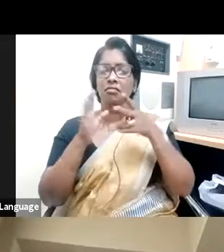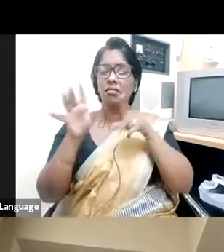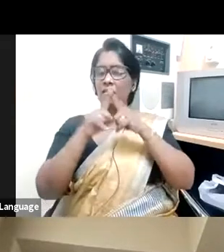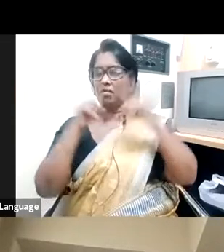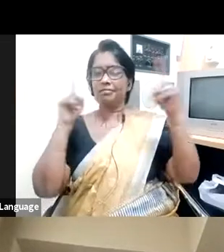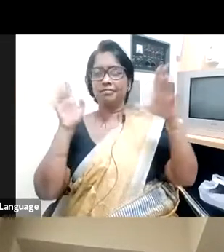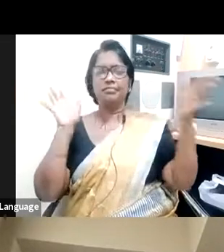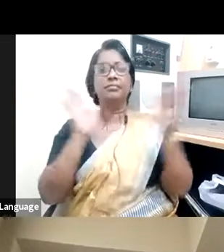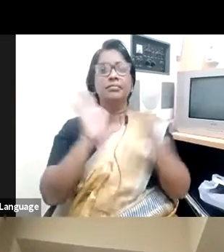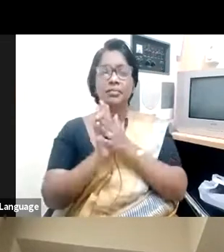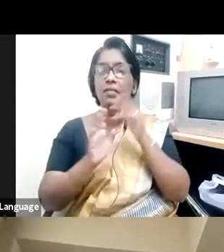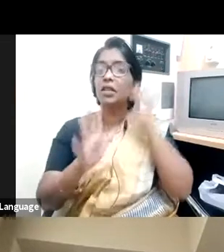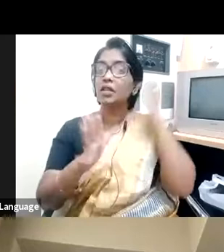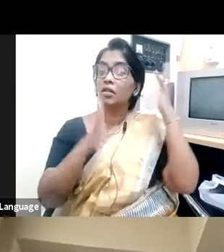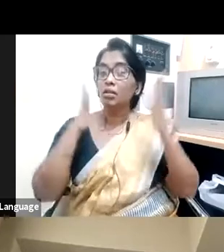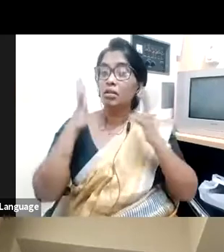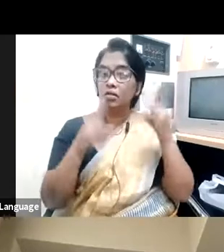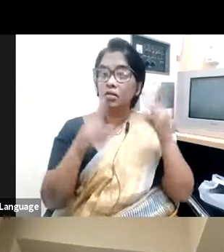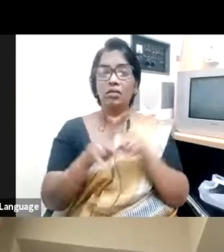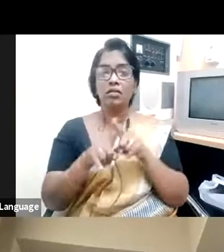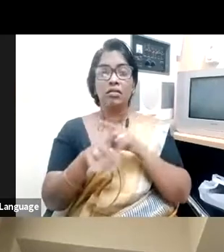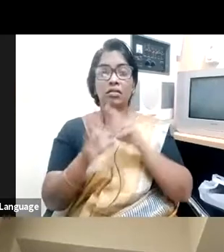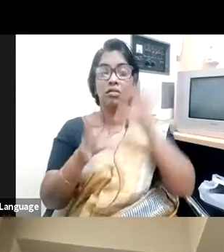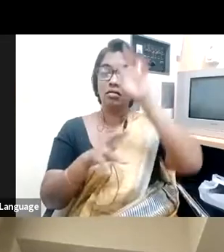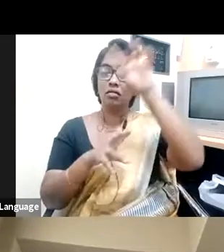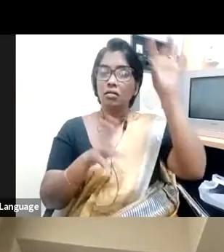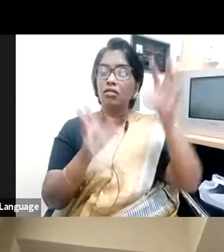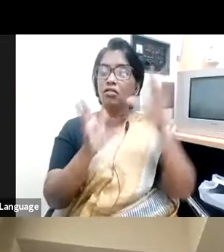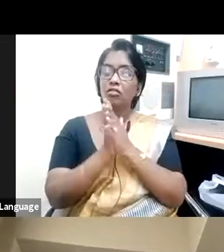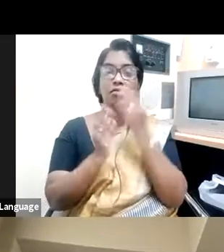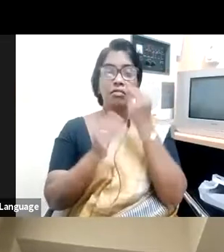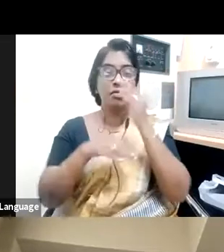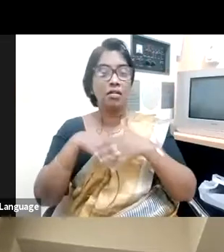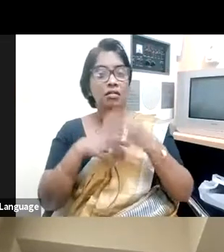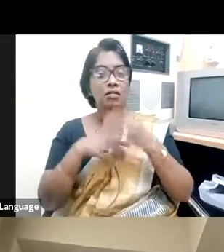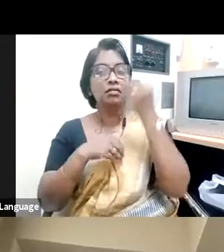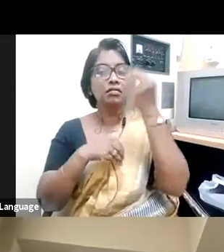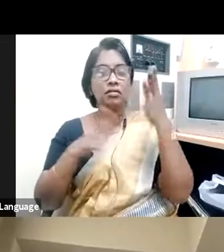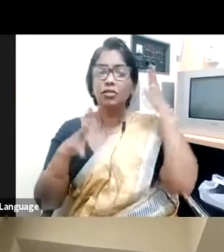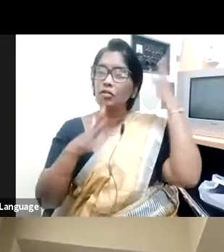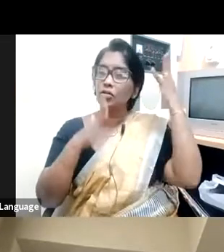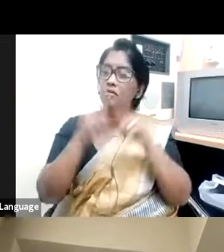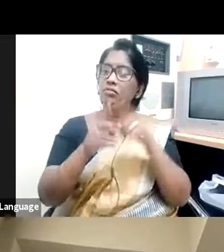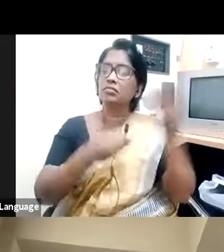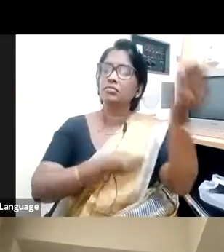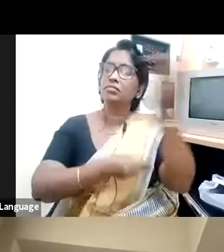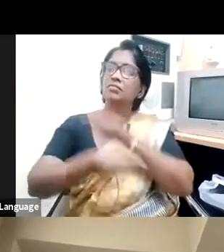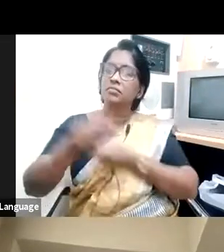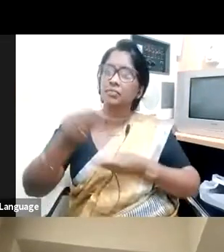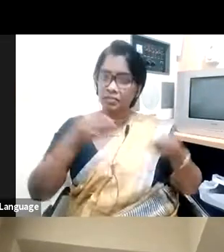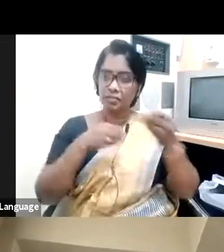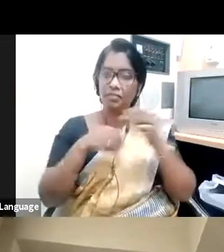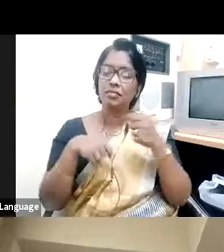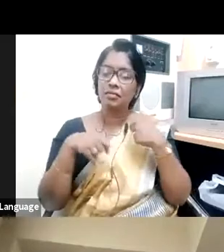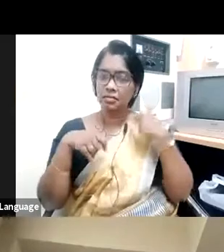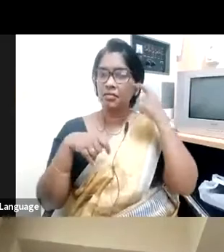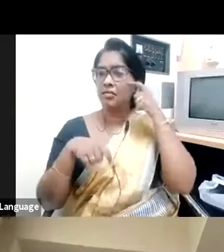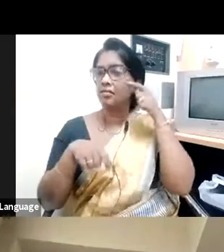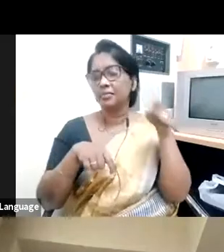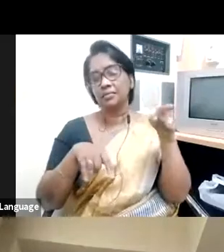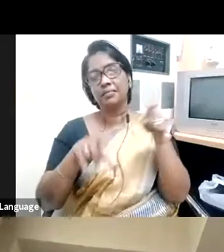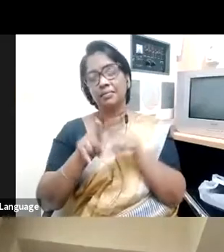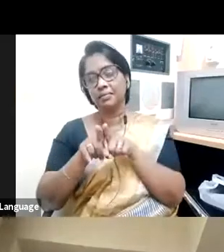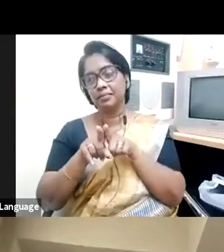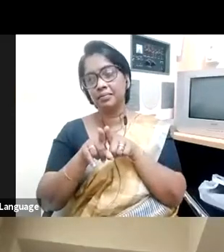your fingertips across the globe, right? So it is certainly, I think, definitely and certainly meant, and